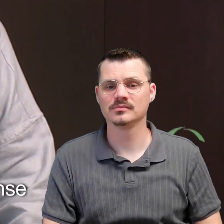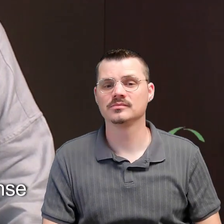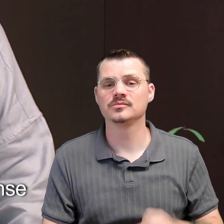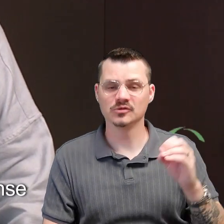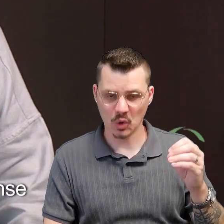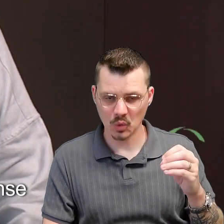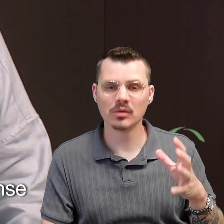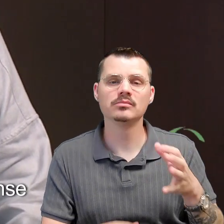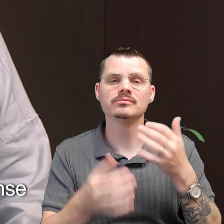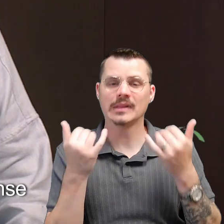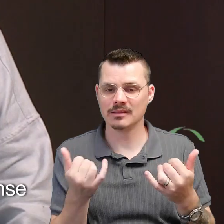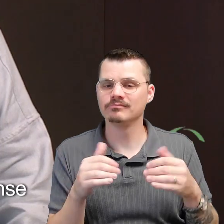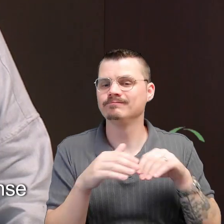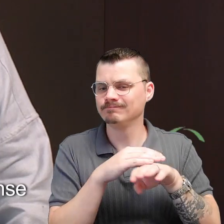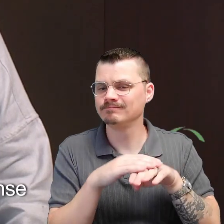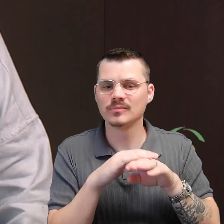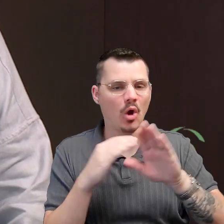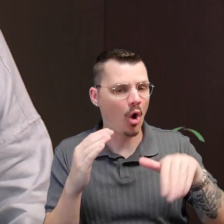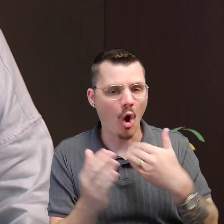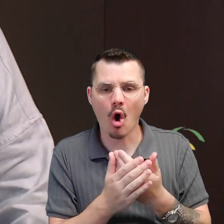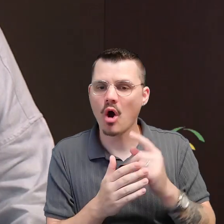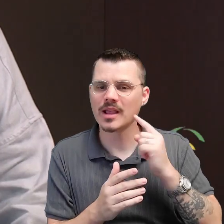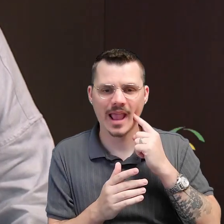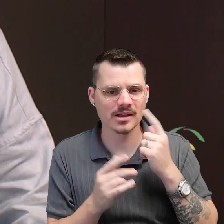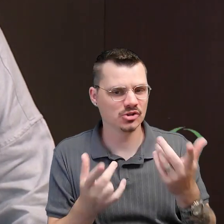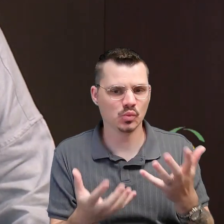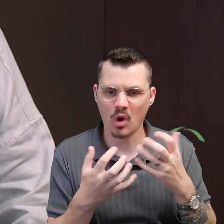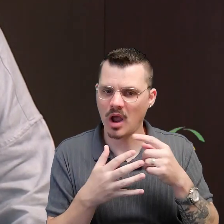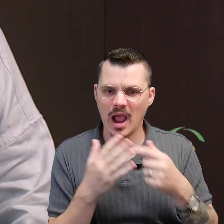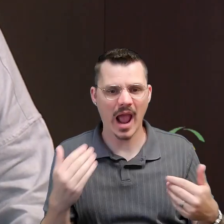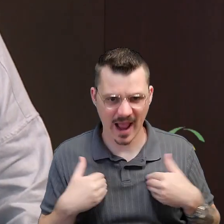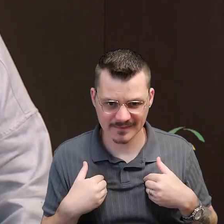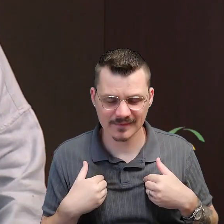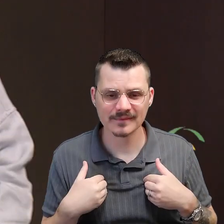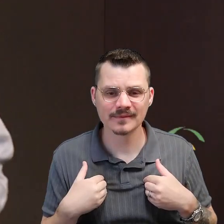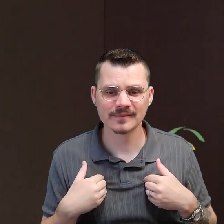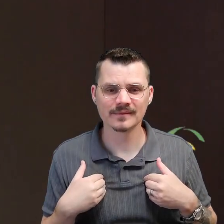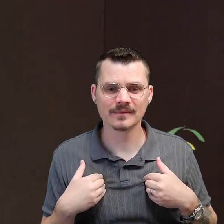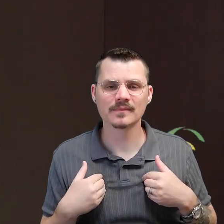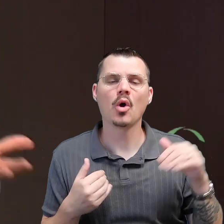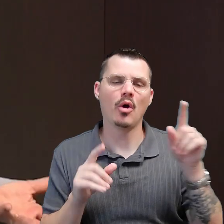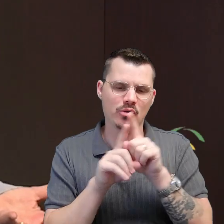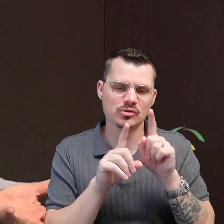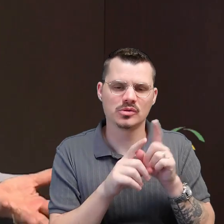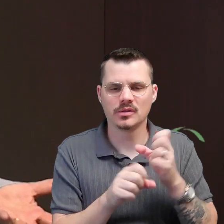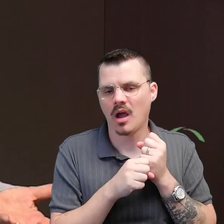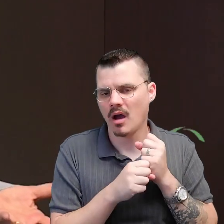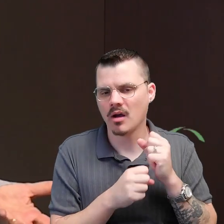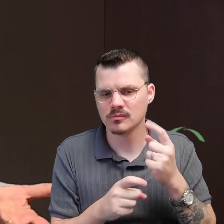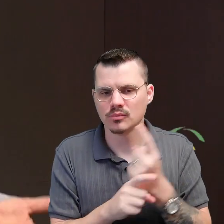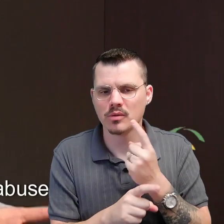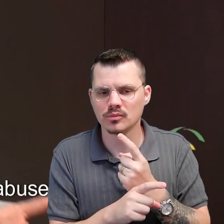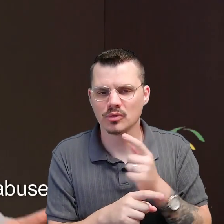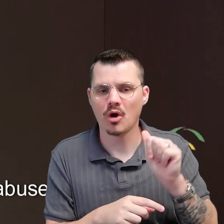So she did get access to all the intense tasting candy she ever wanted, and she also got